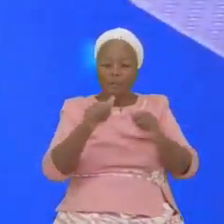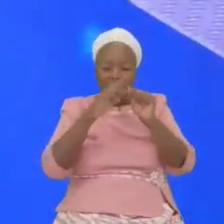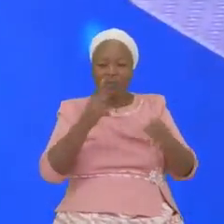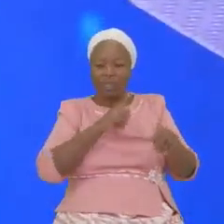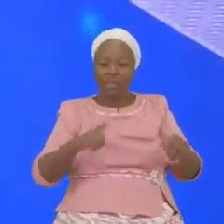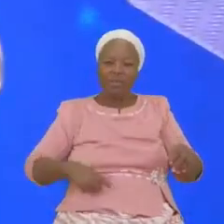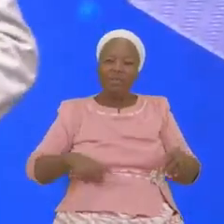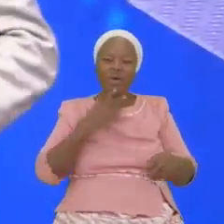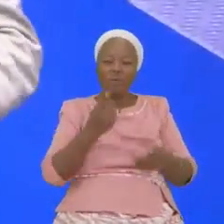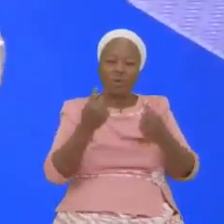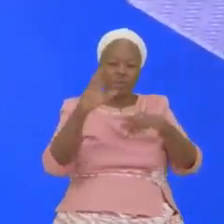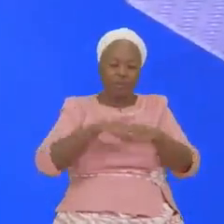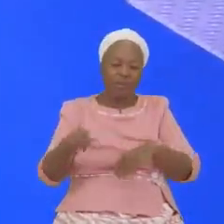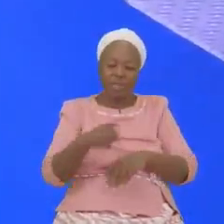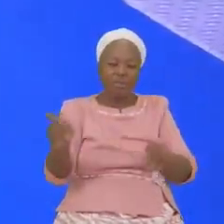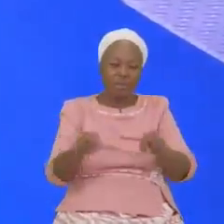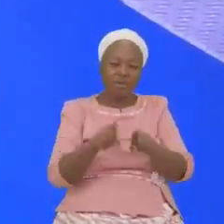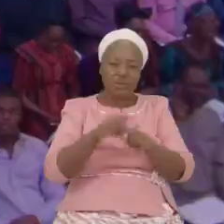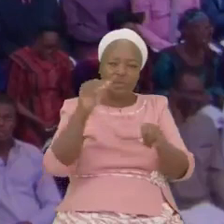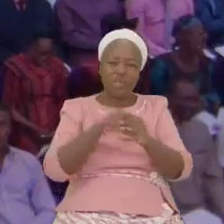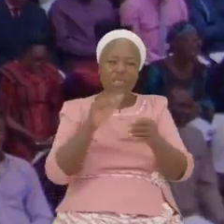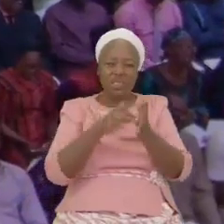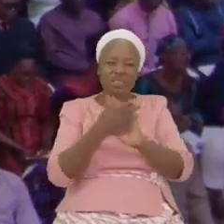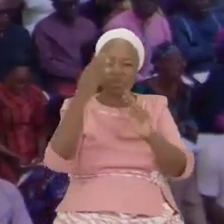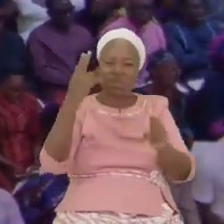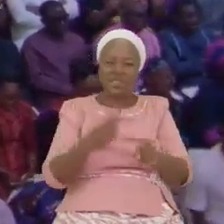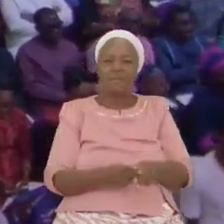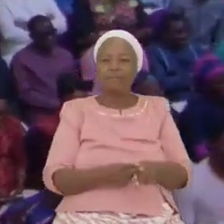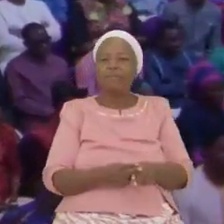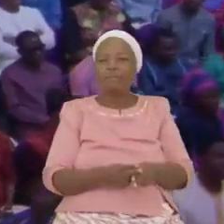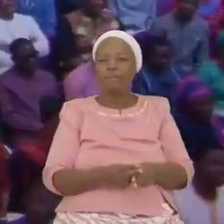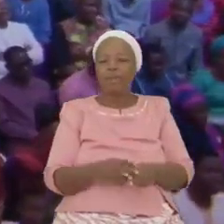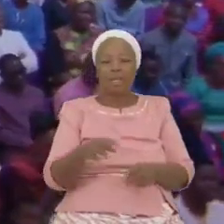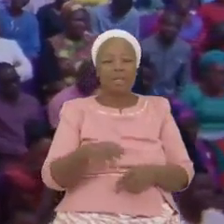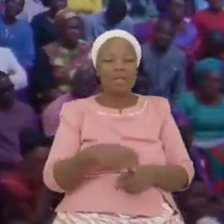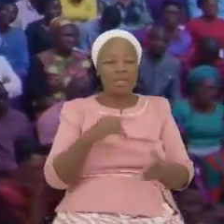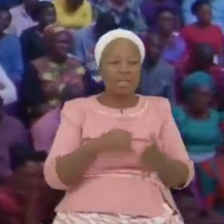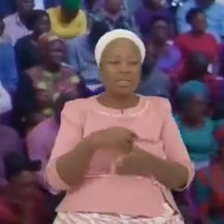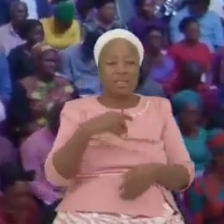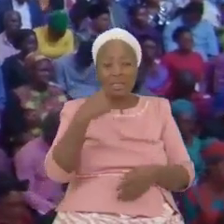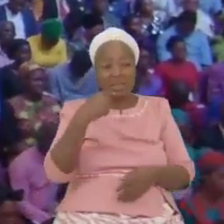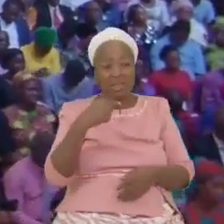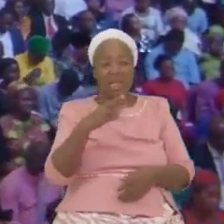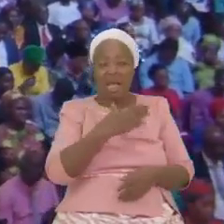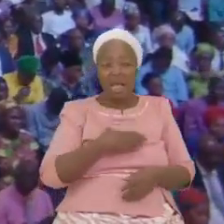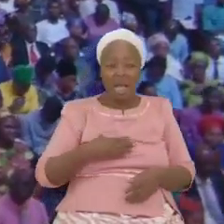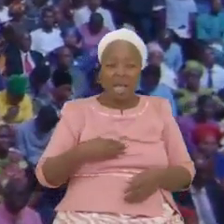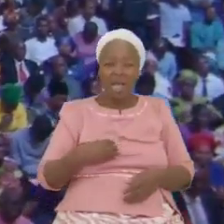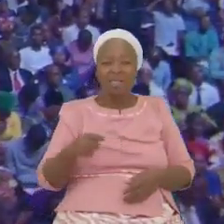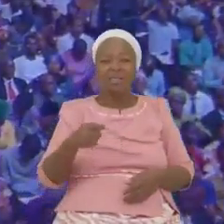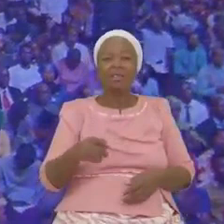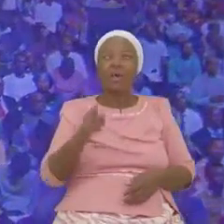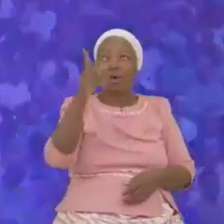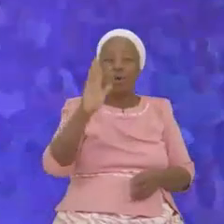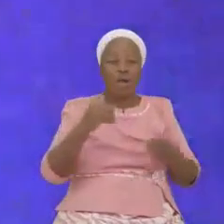your life to them in Jesus' name. It says, and God has given